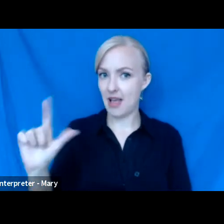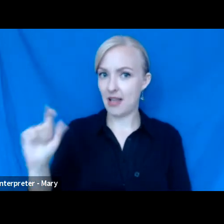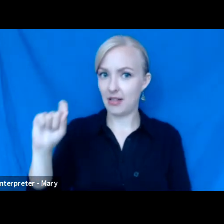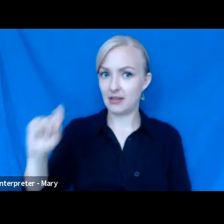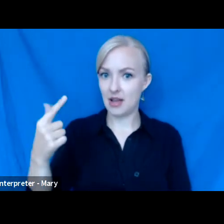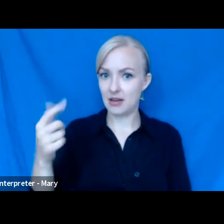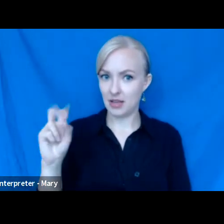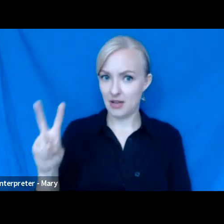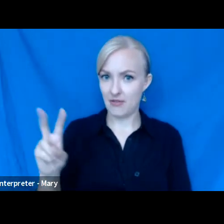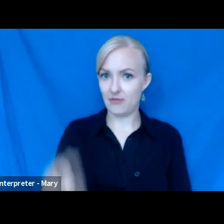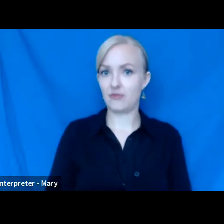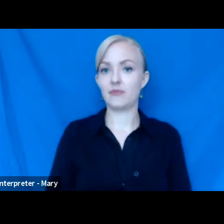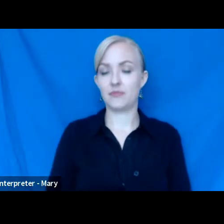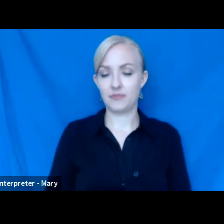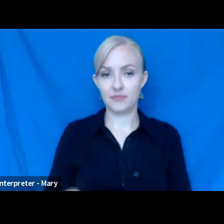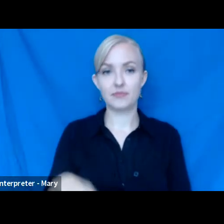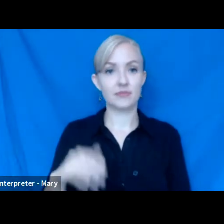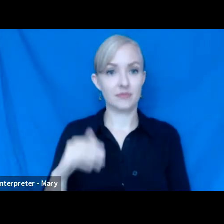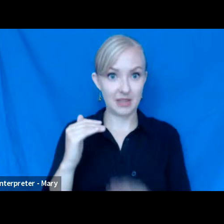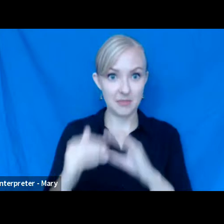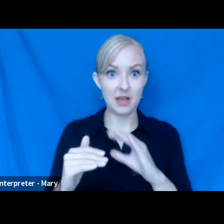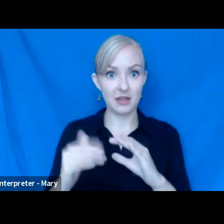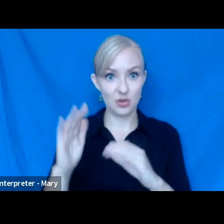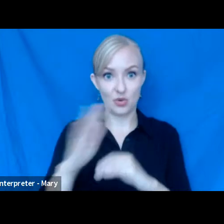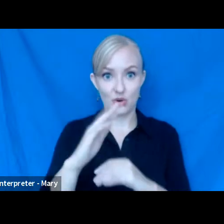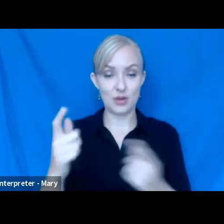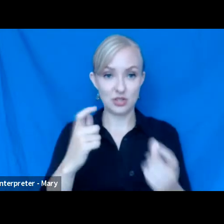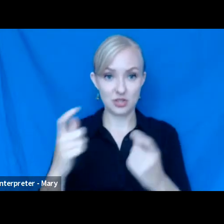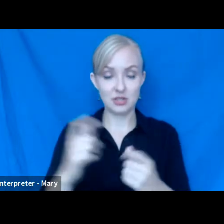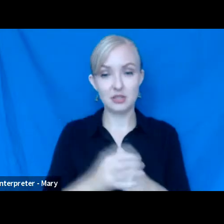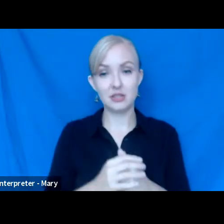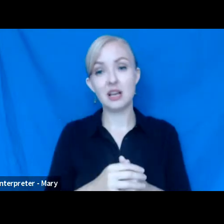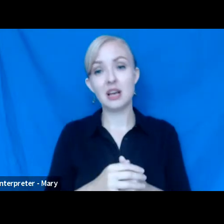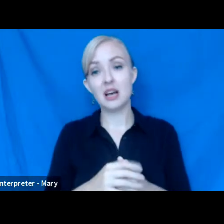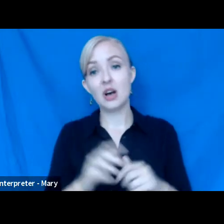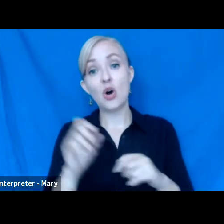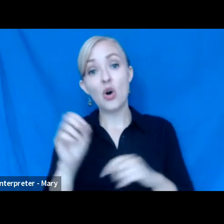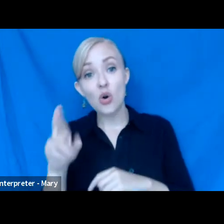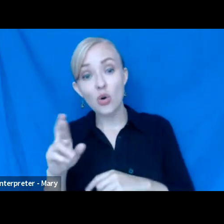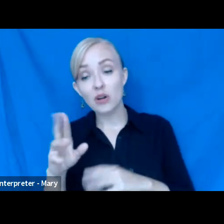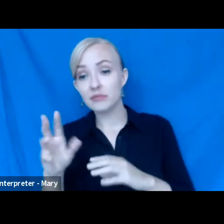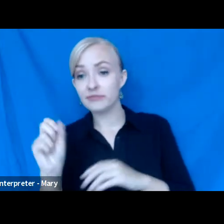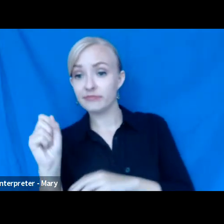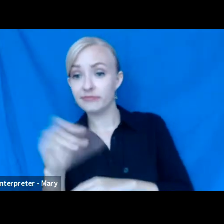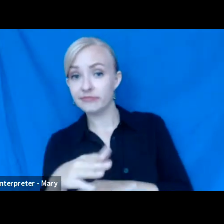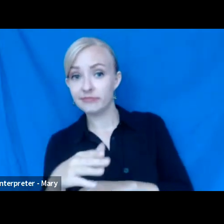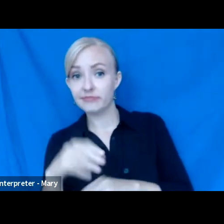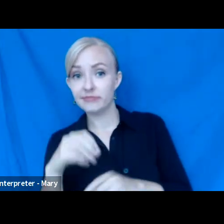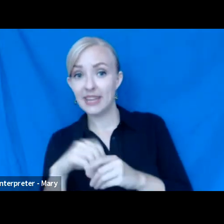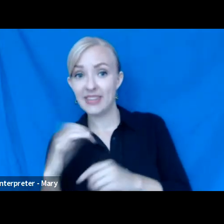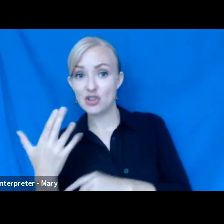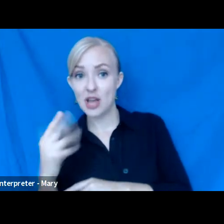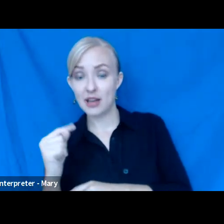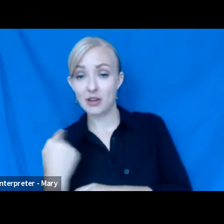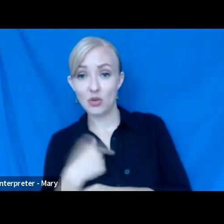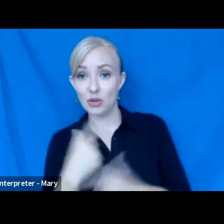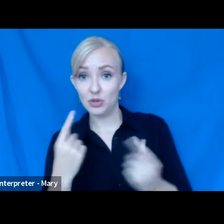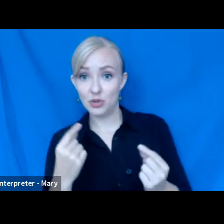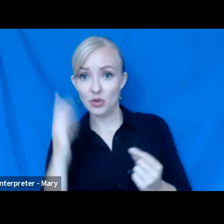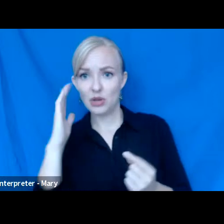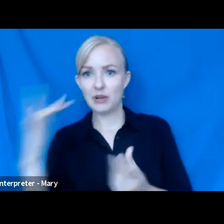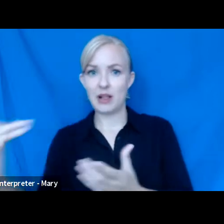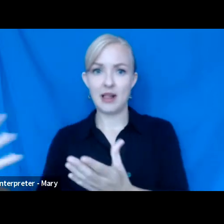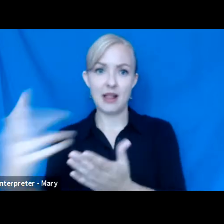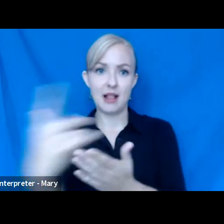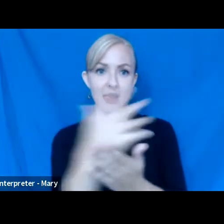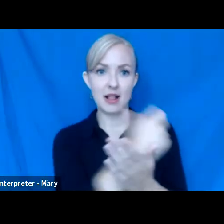hsrc@acl.gov mailbox, and or put them in the chat. What we'll do is we'll pull together all the